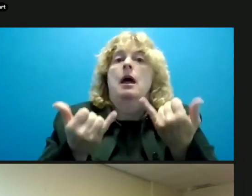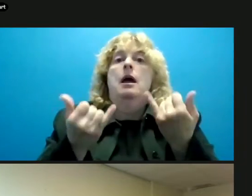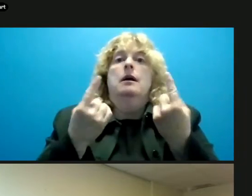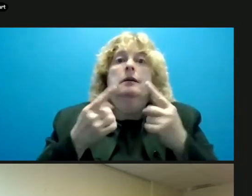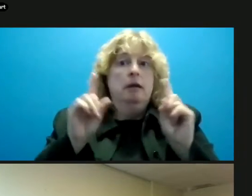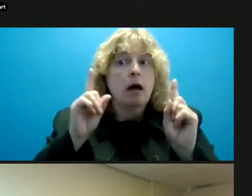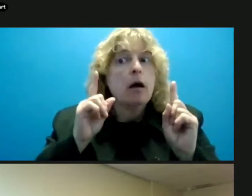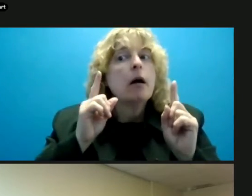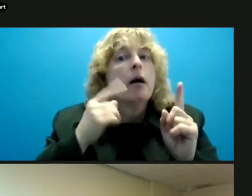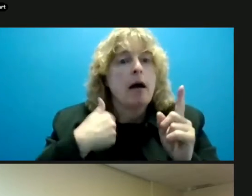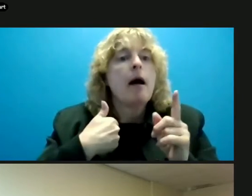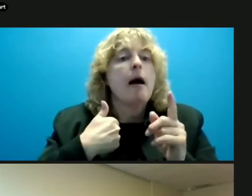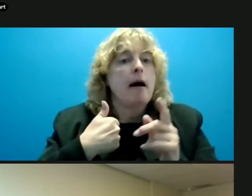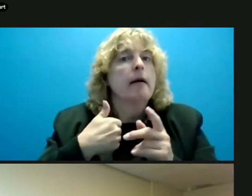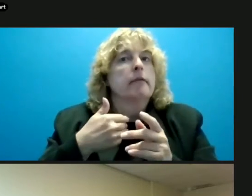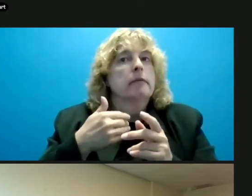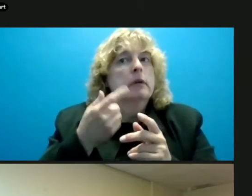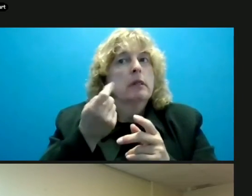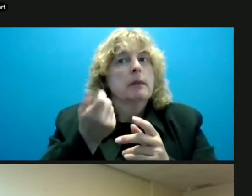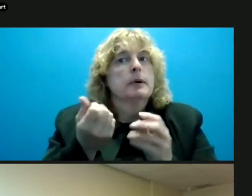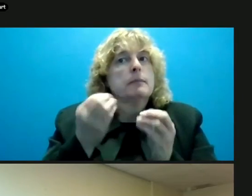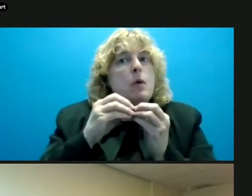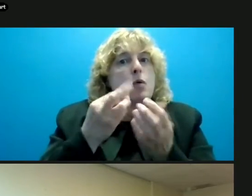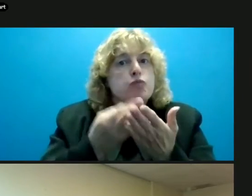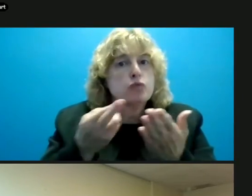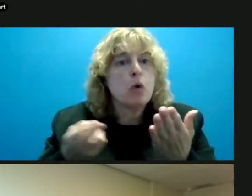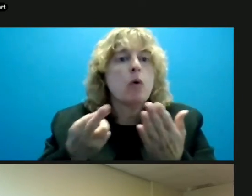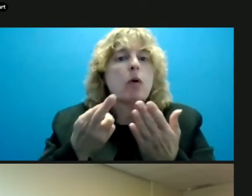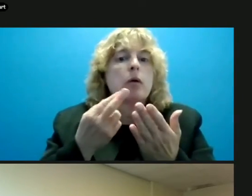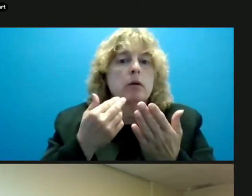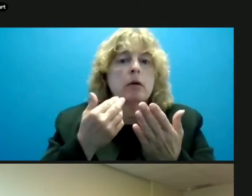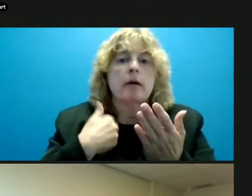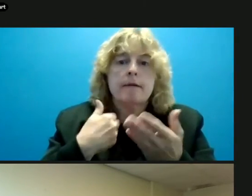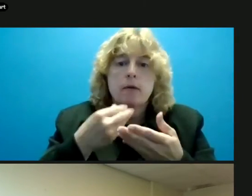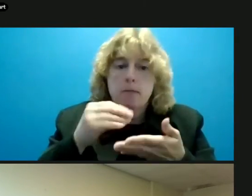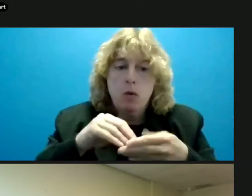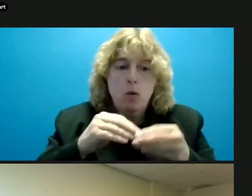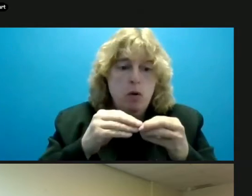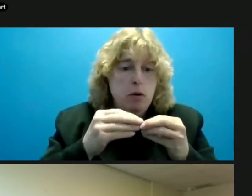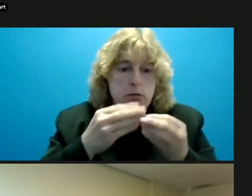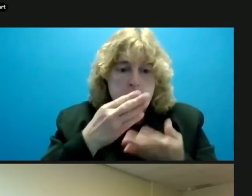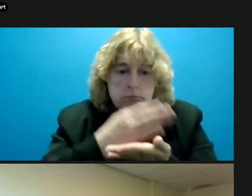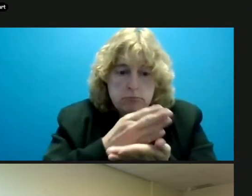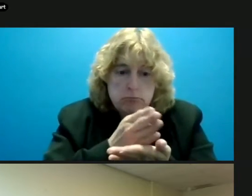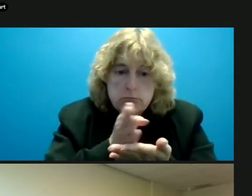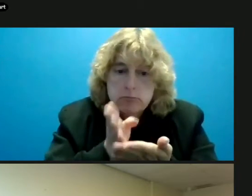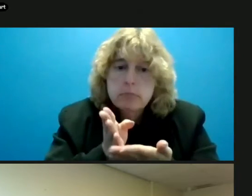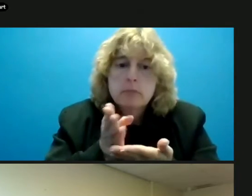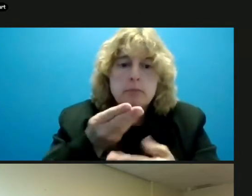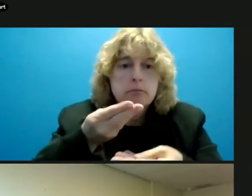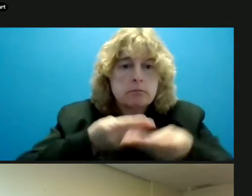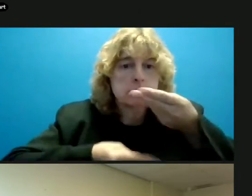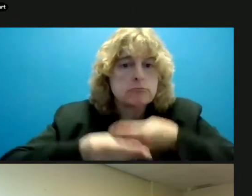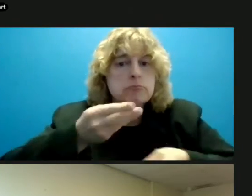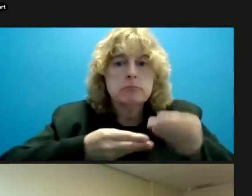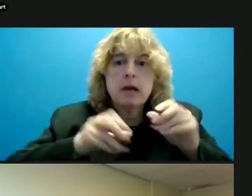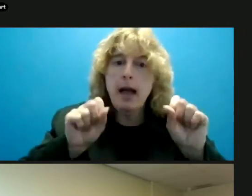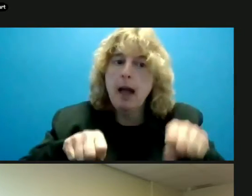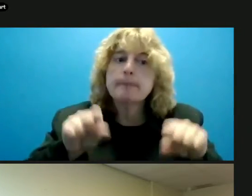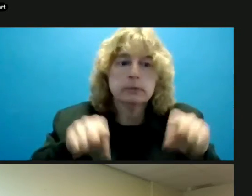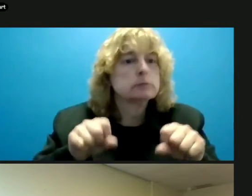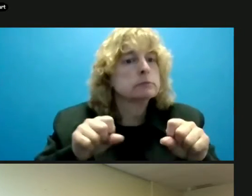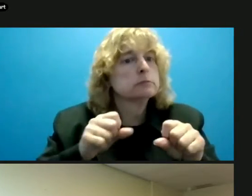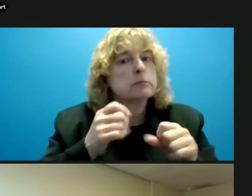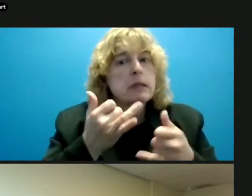Ironetta, can you talk a little bit about your budgeting process and in what ways are you looking to utilize